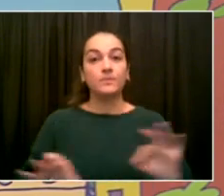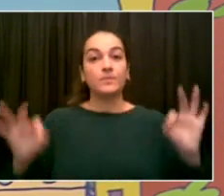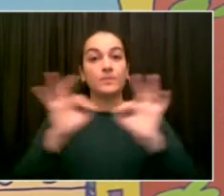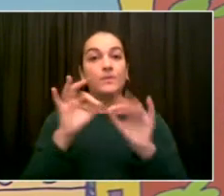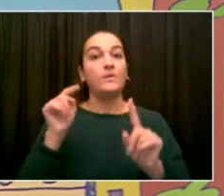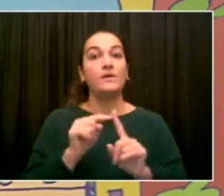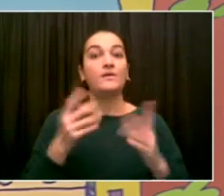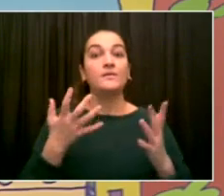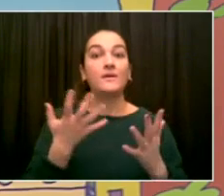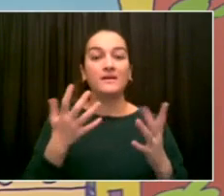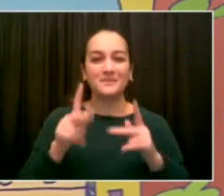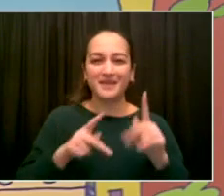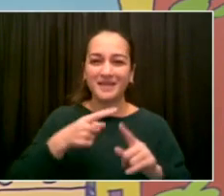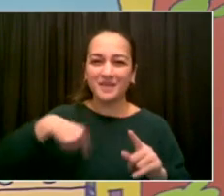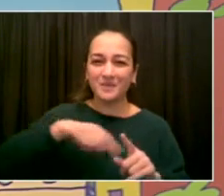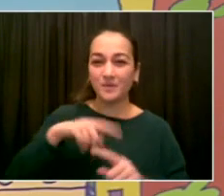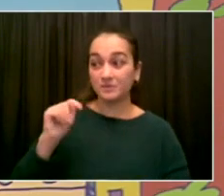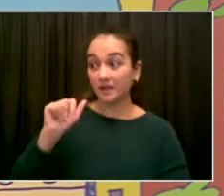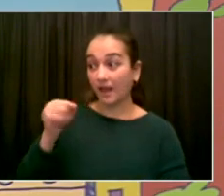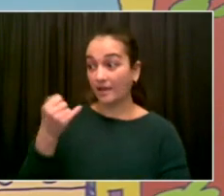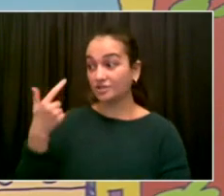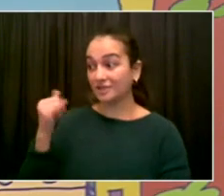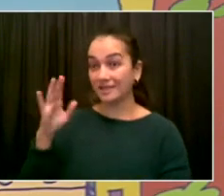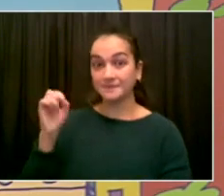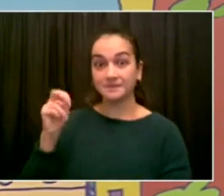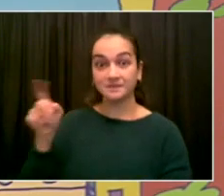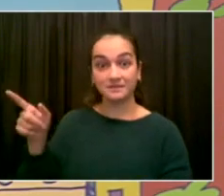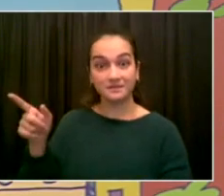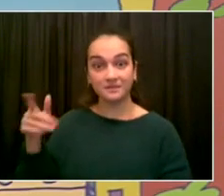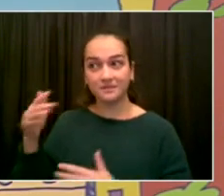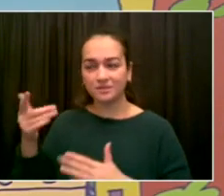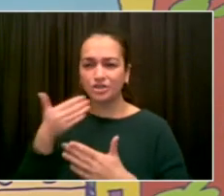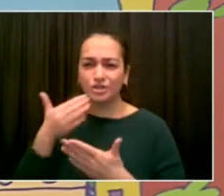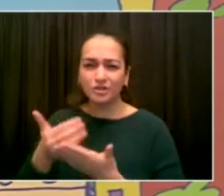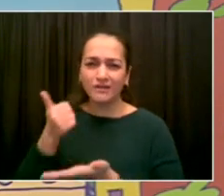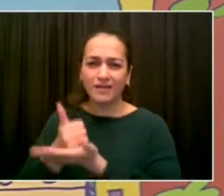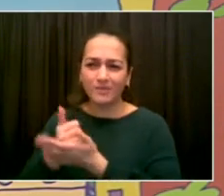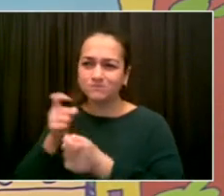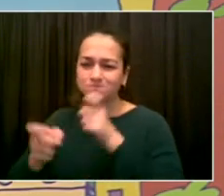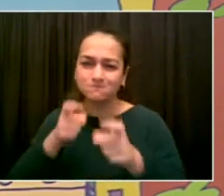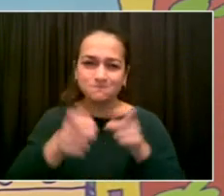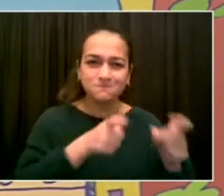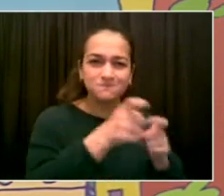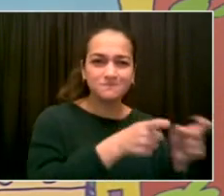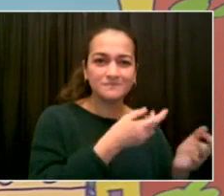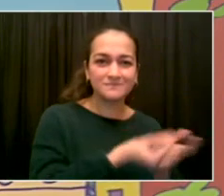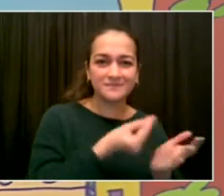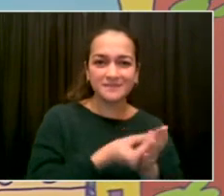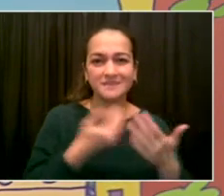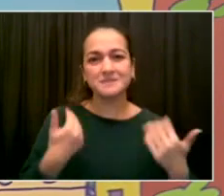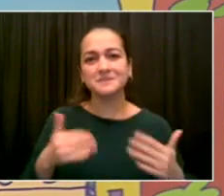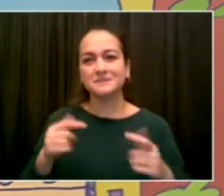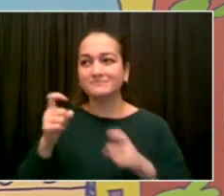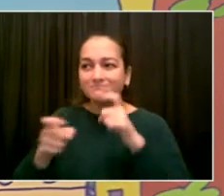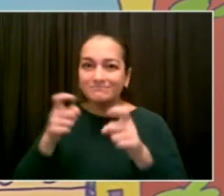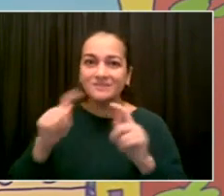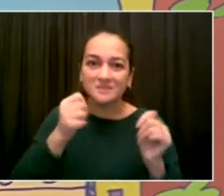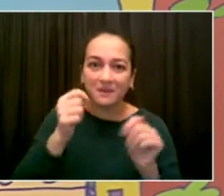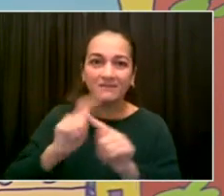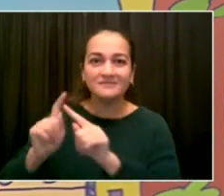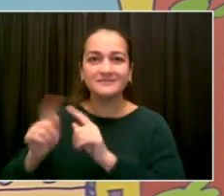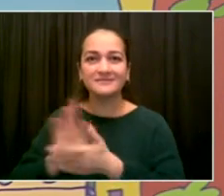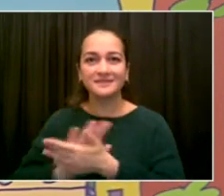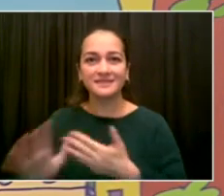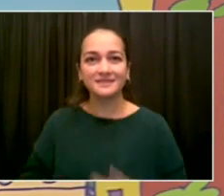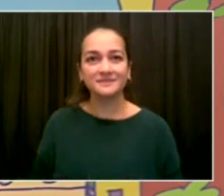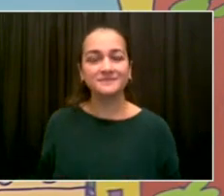And a reminder to everyone, we're all in this together. So every day when I say, please, go out, get vaccinated, that's a great way to help your fellow